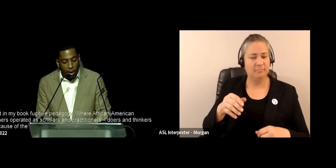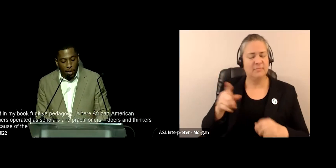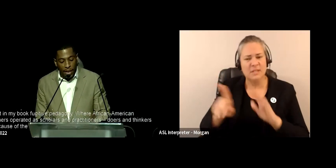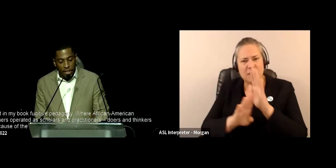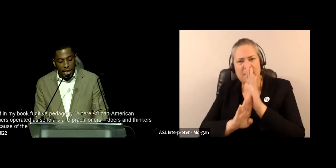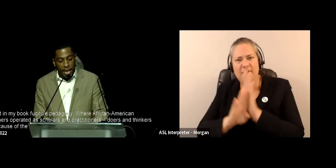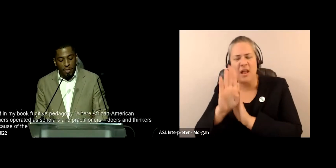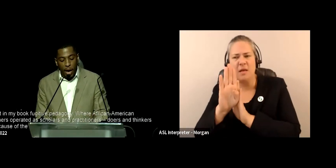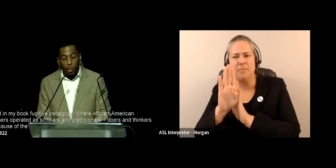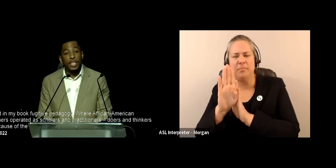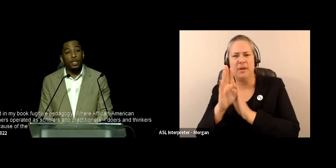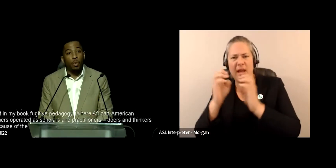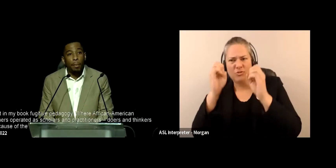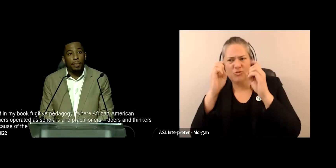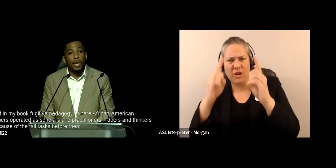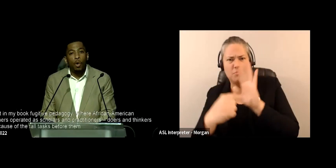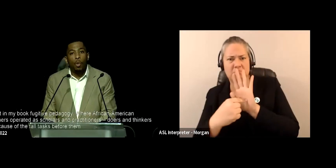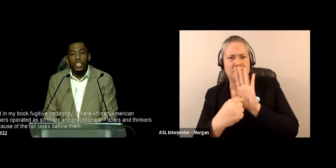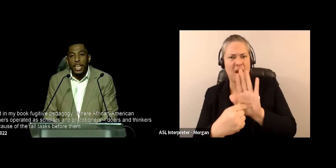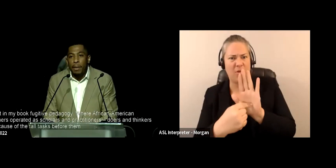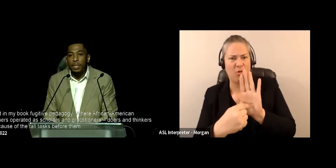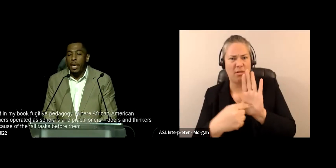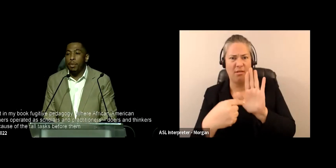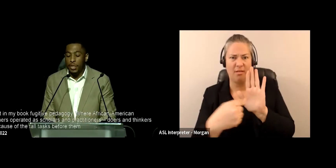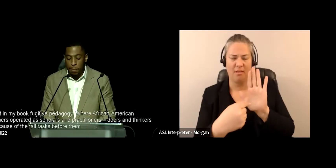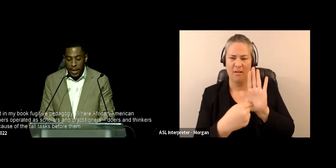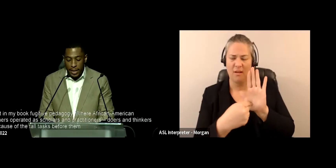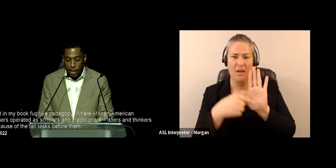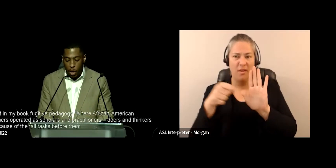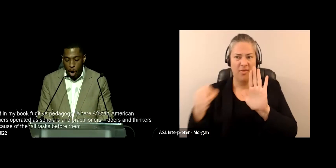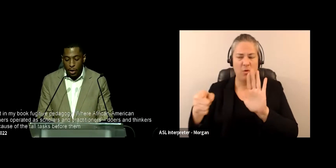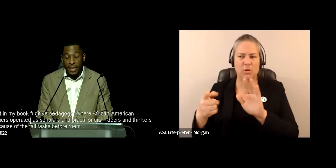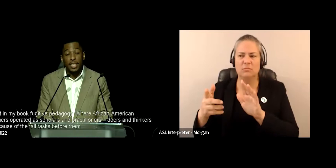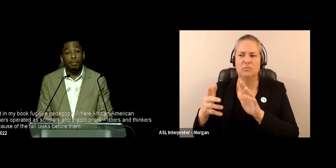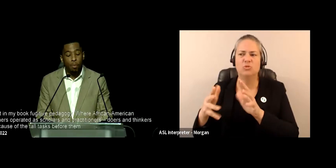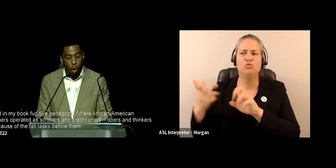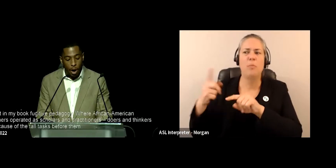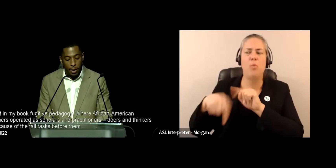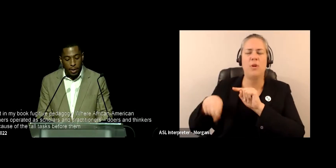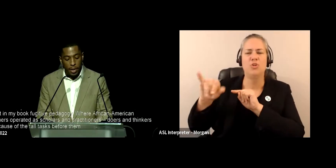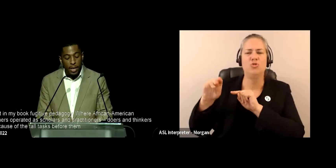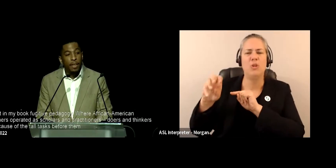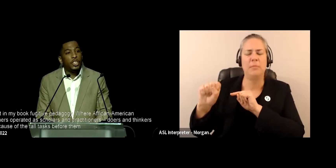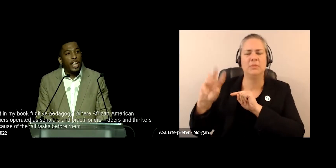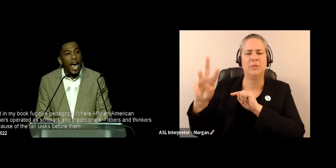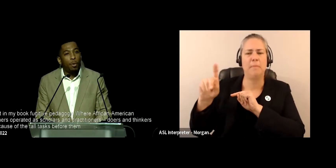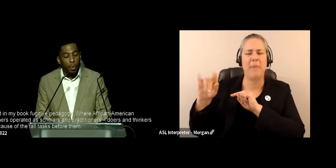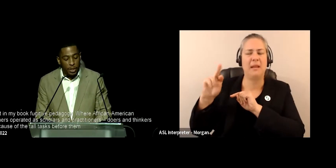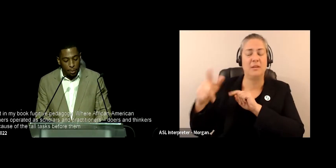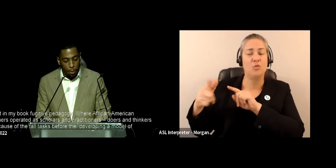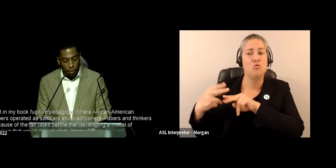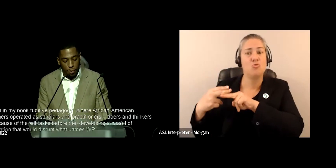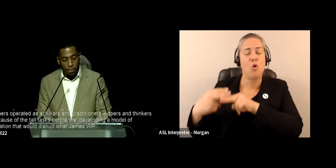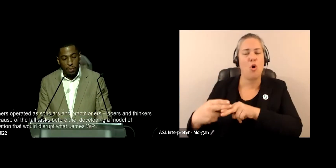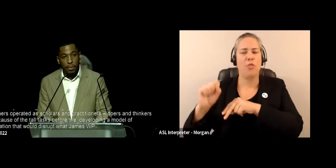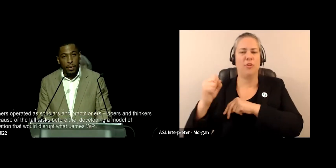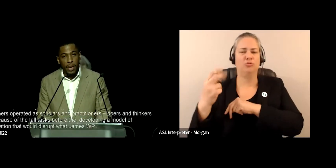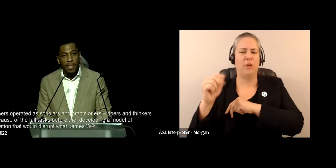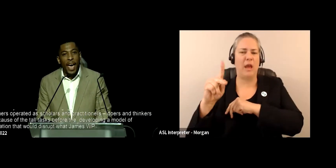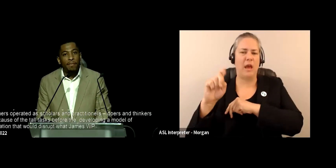Developing a model of education that would disrupt what James Wc Pennington called in his memoir, the chattel